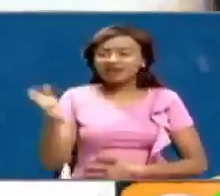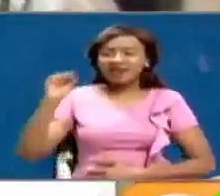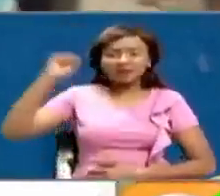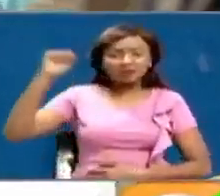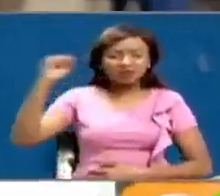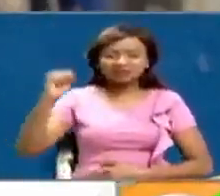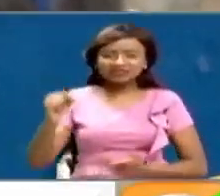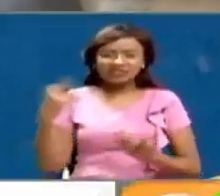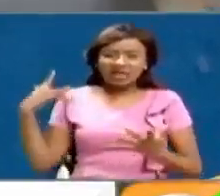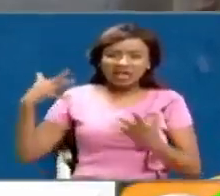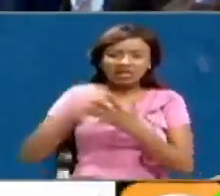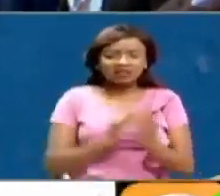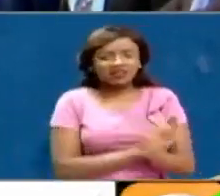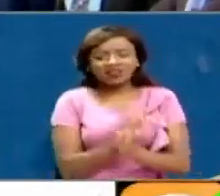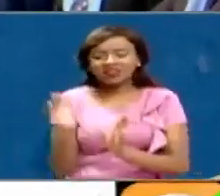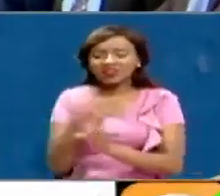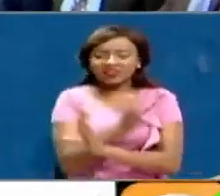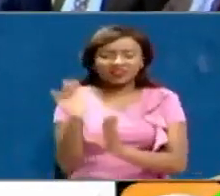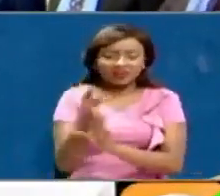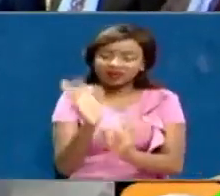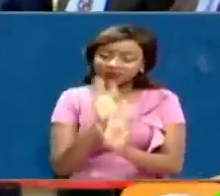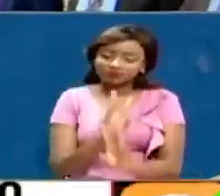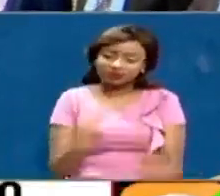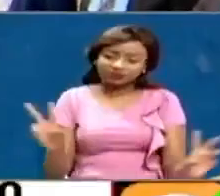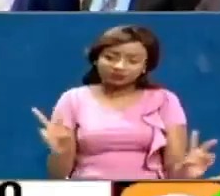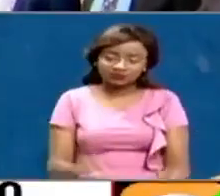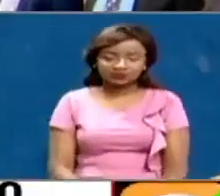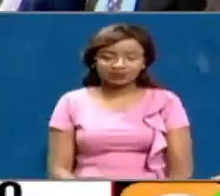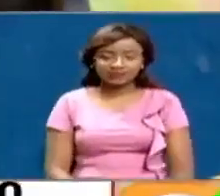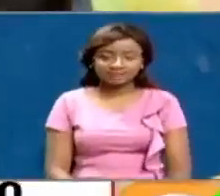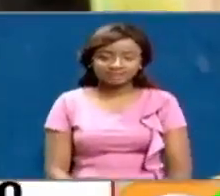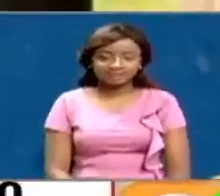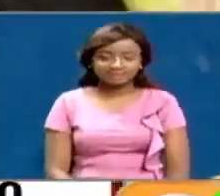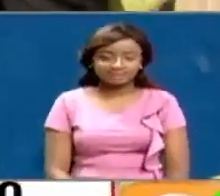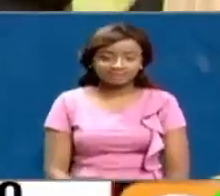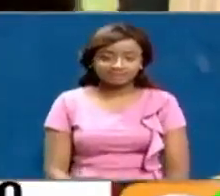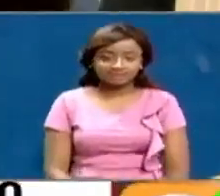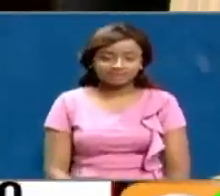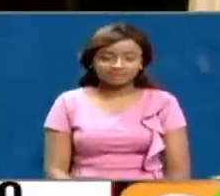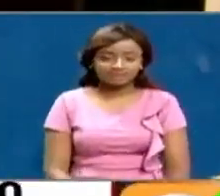ya miezi mitatu na kuligawanya taifa. Francis Gashuri, runinga ya Sita.